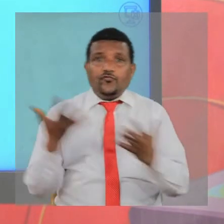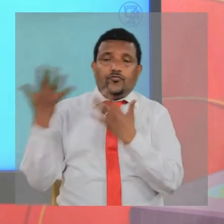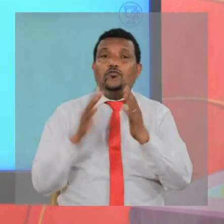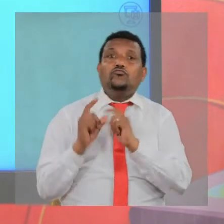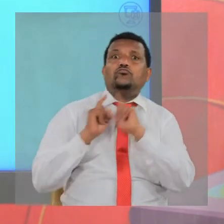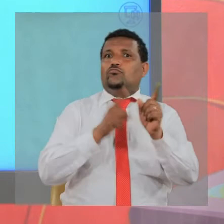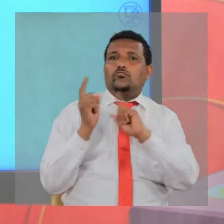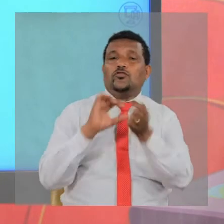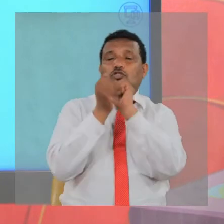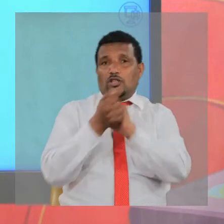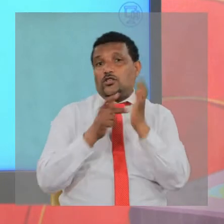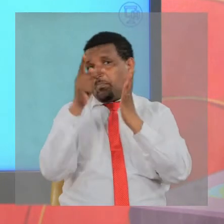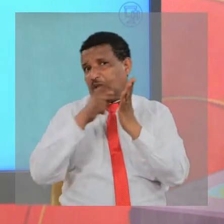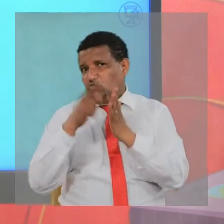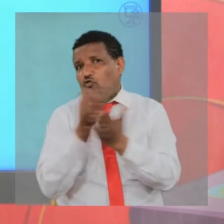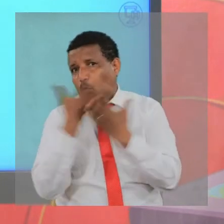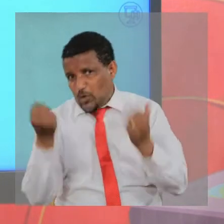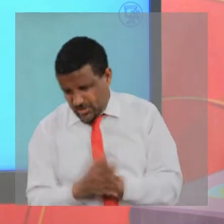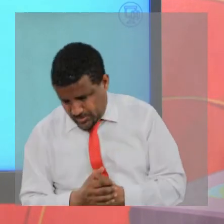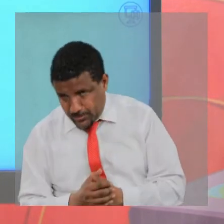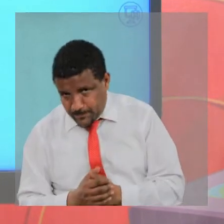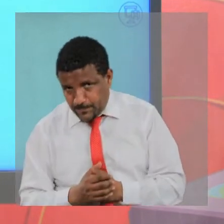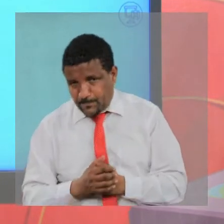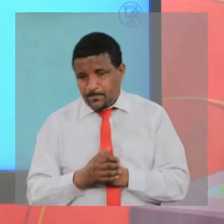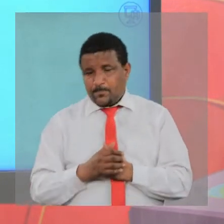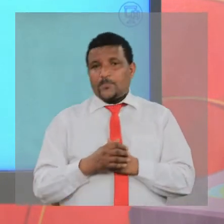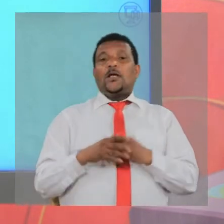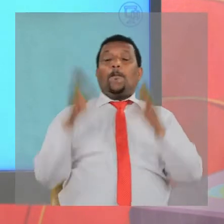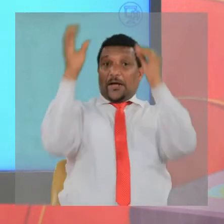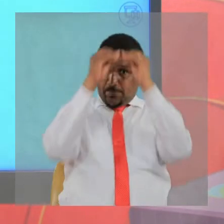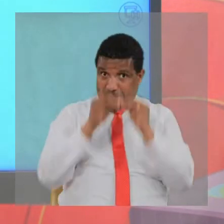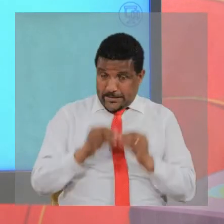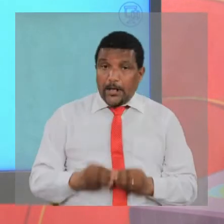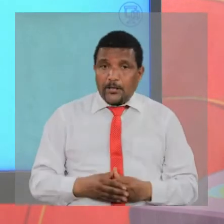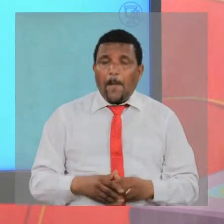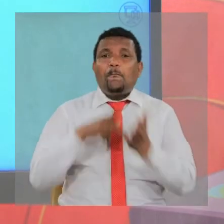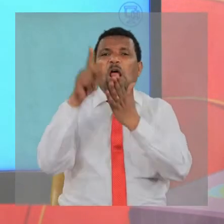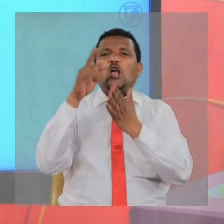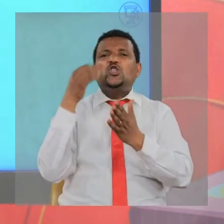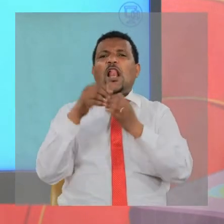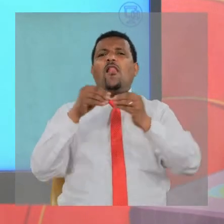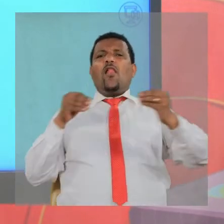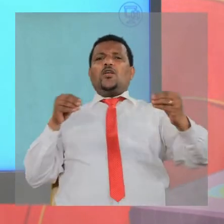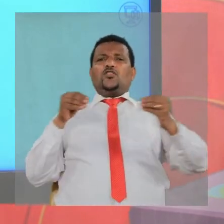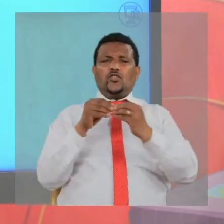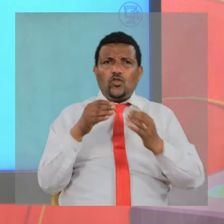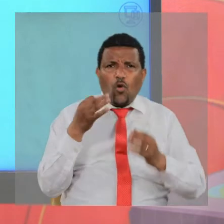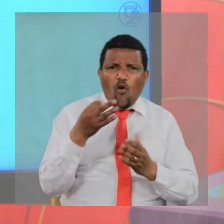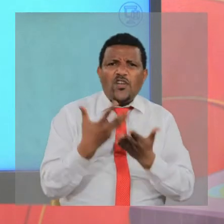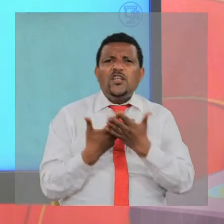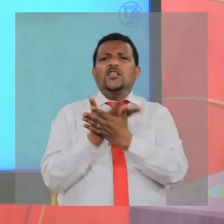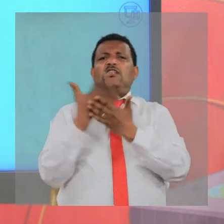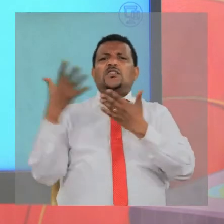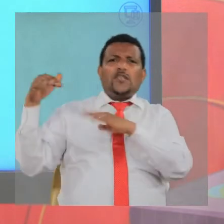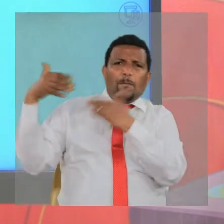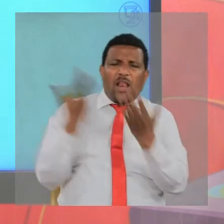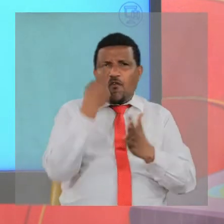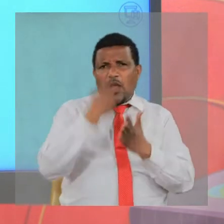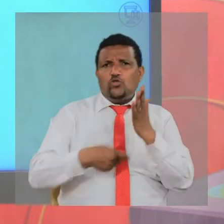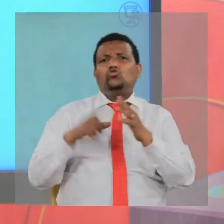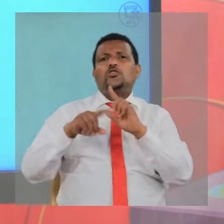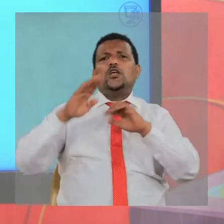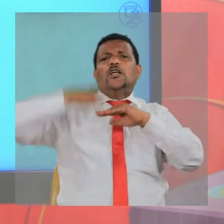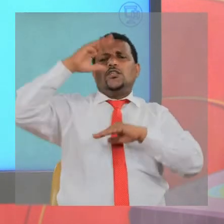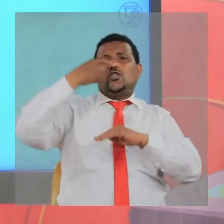very responsive to changes in price of a commodity. Mathematically, the price elasticity of supply value is